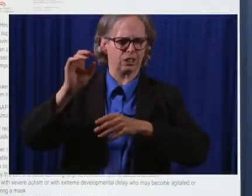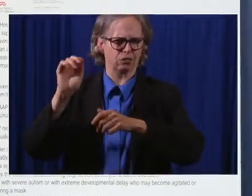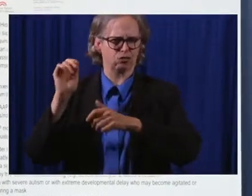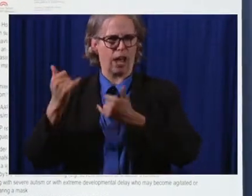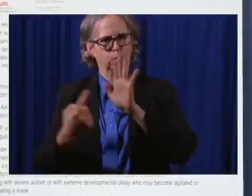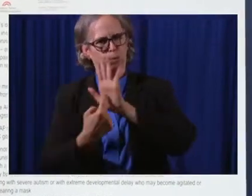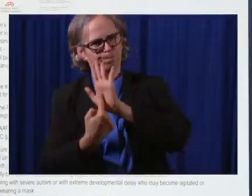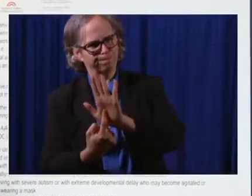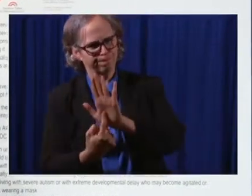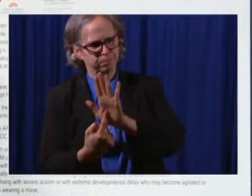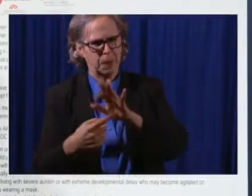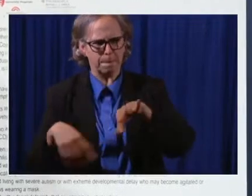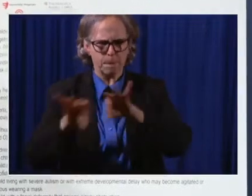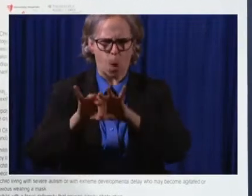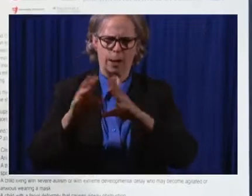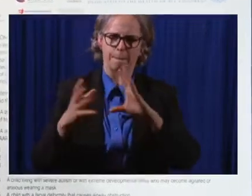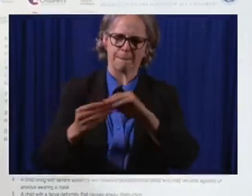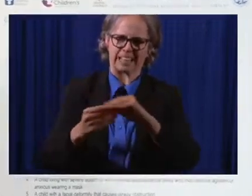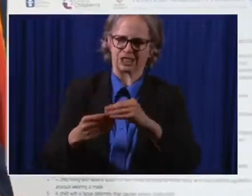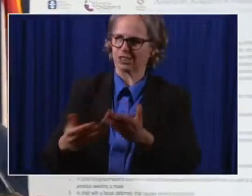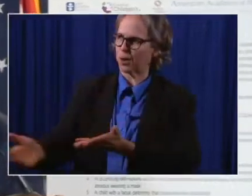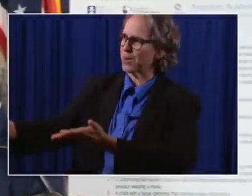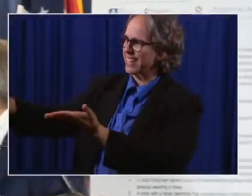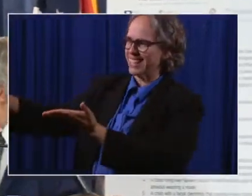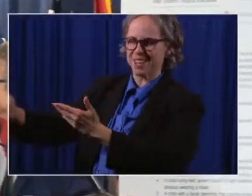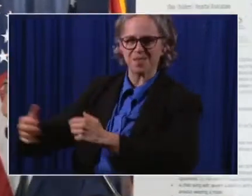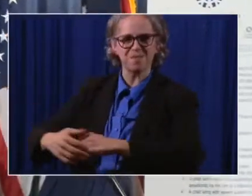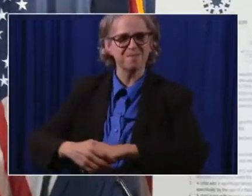important message. So let's take a look.